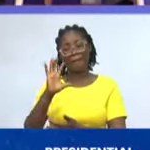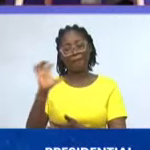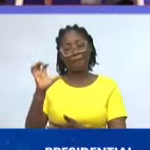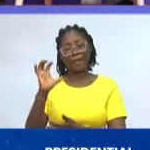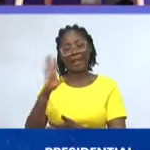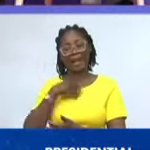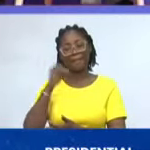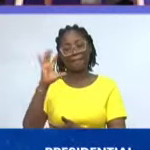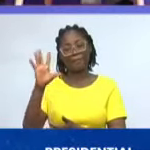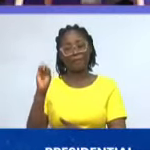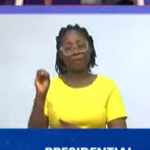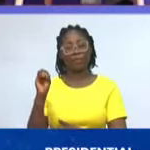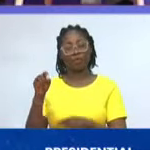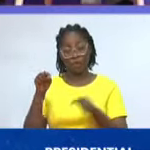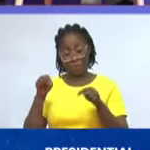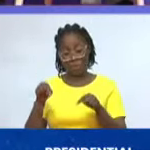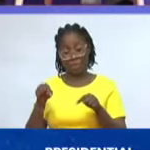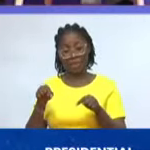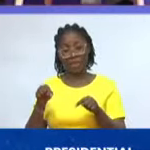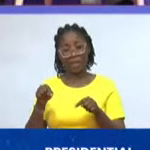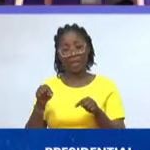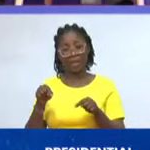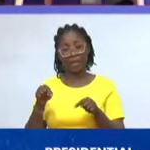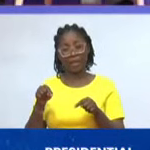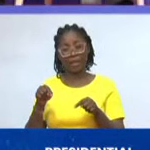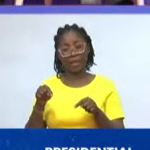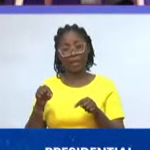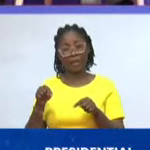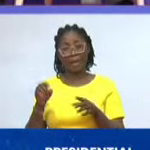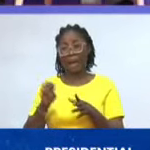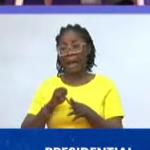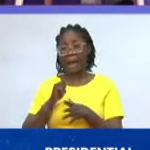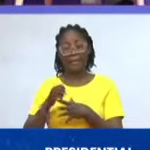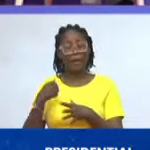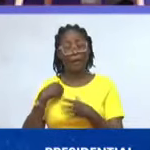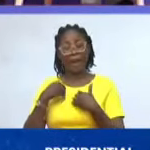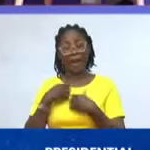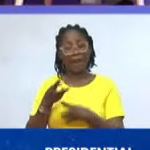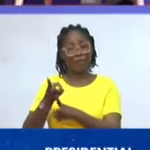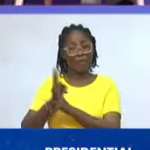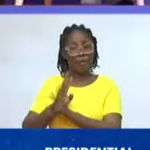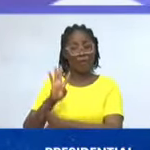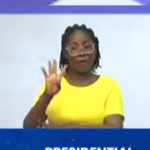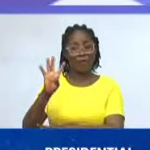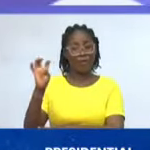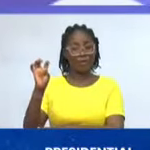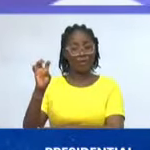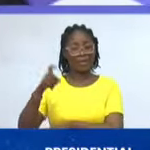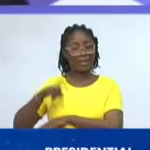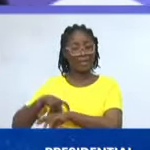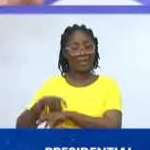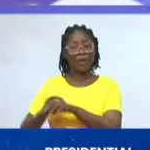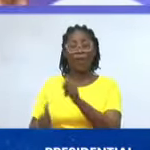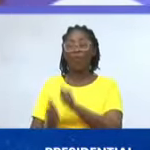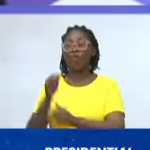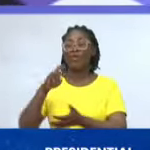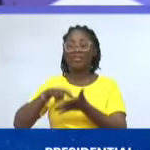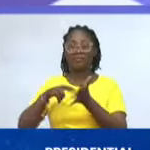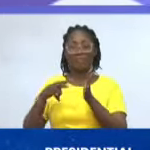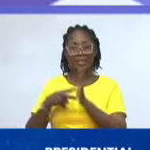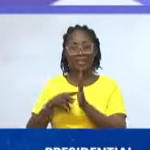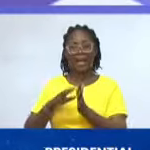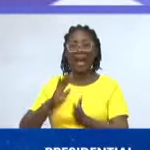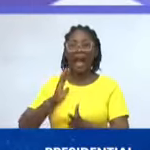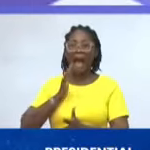2,550. Today, after we have borrowed 400 times, which means